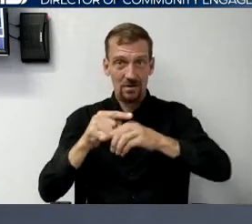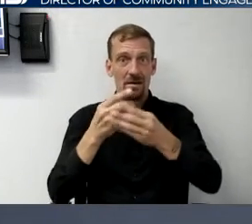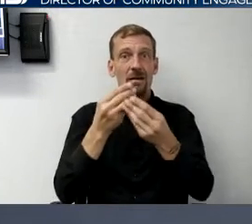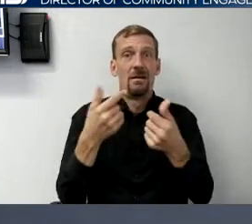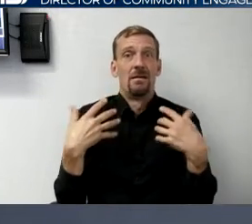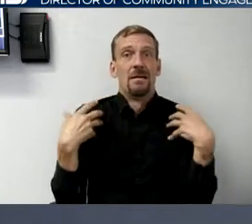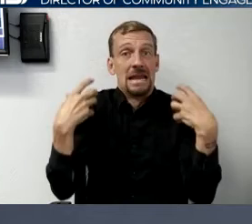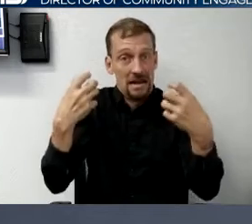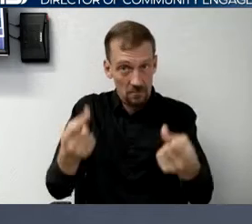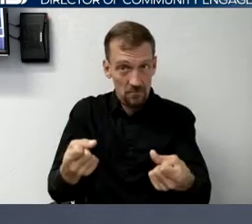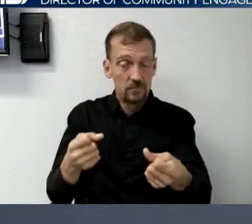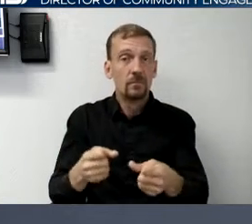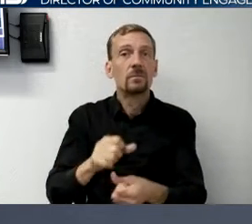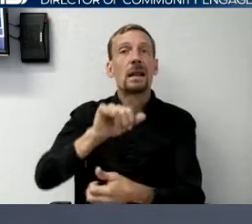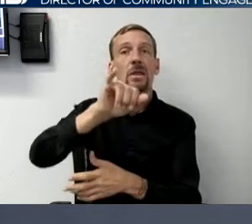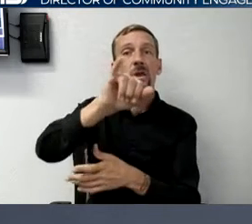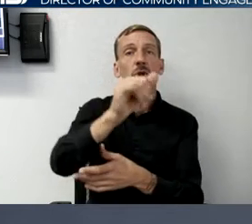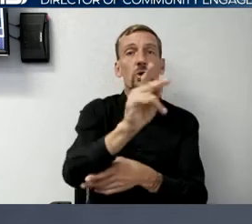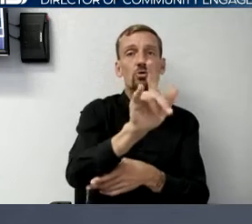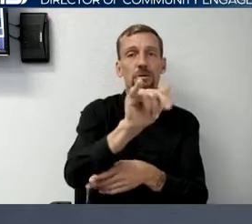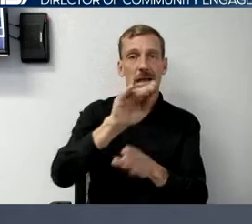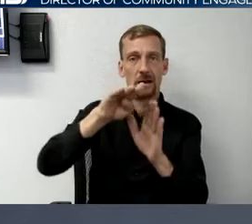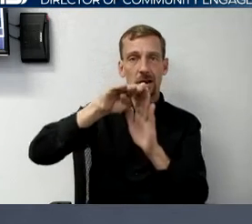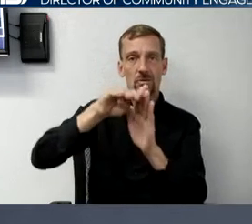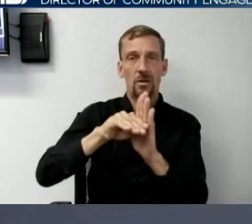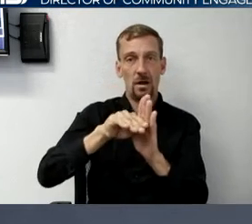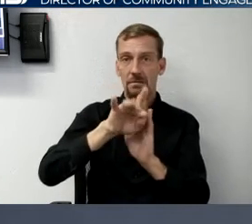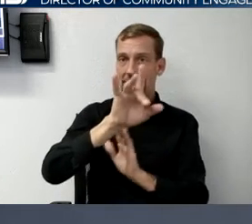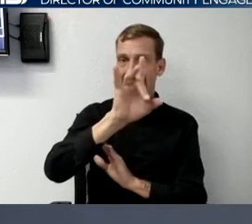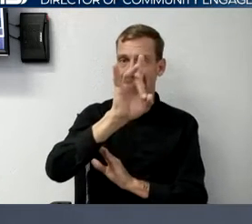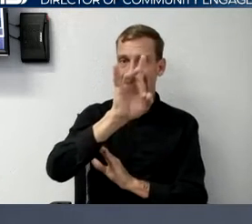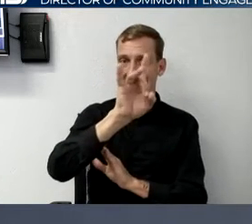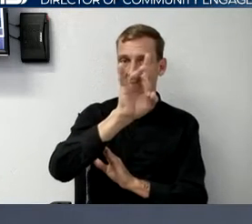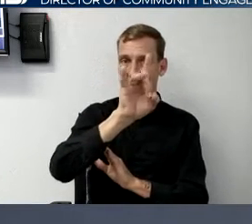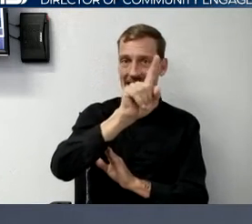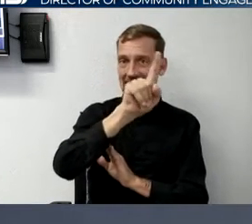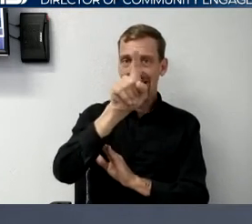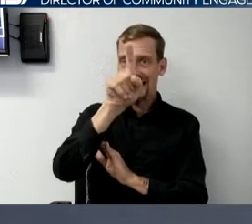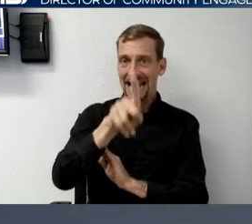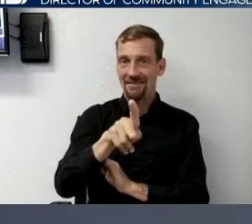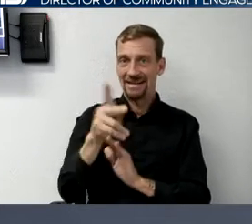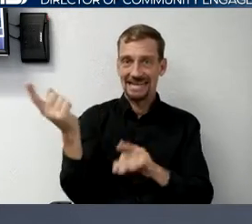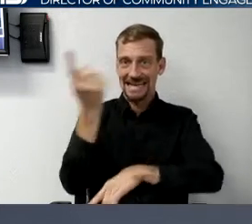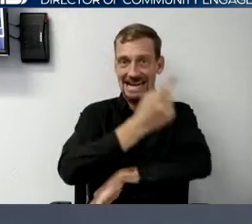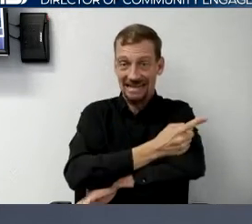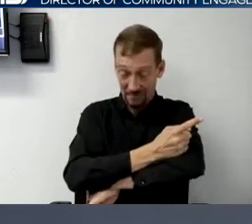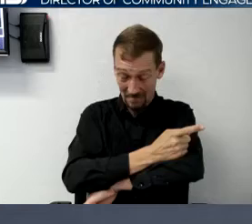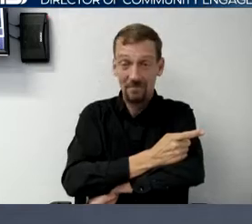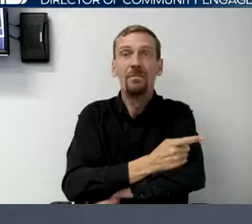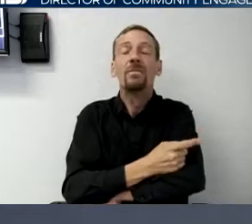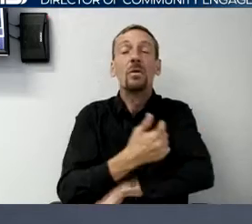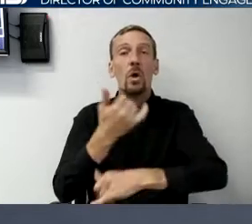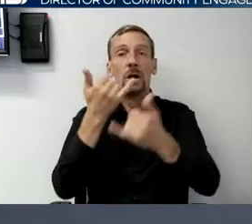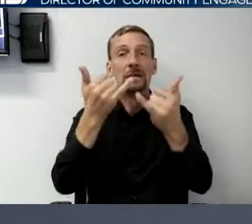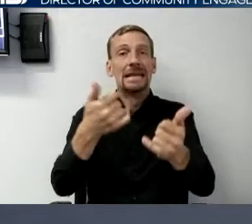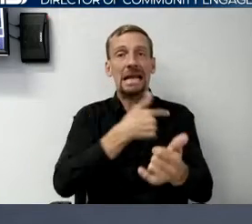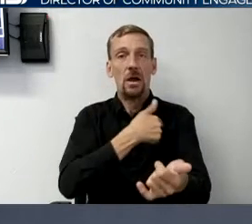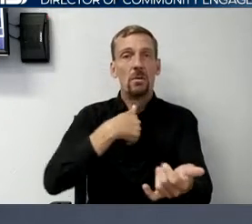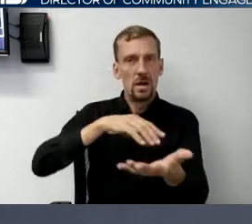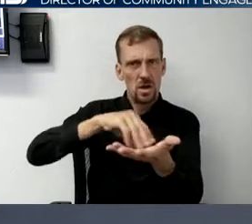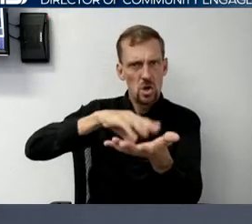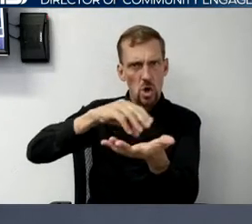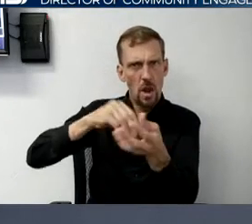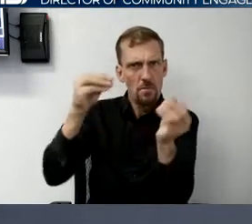And in July, we saw that drop to about 8.5 days. So we actually are learning more and more